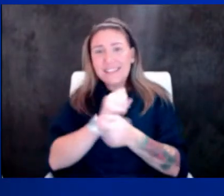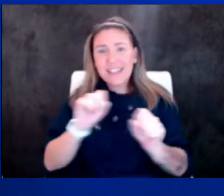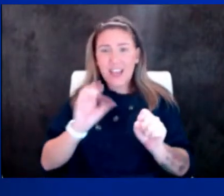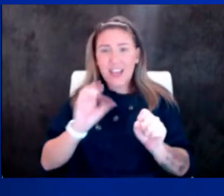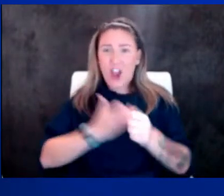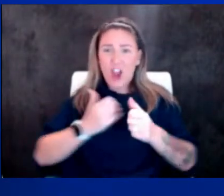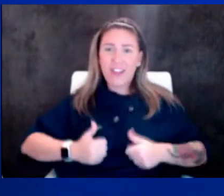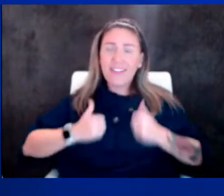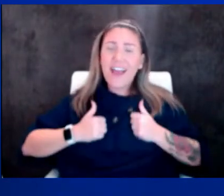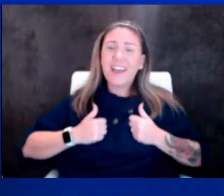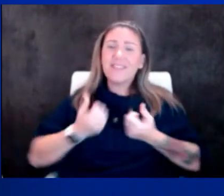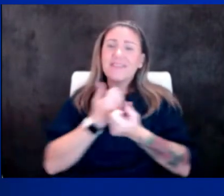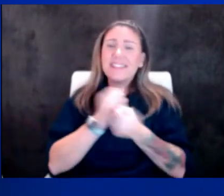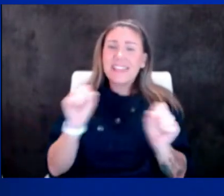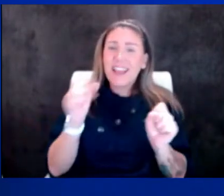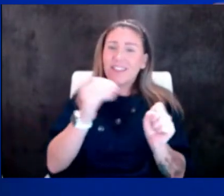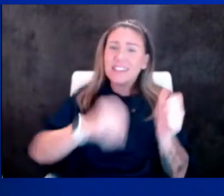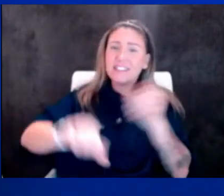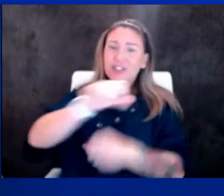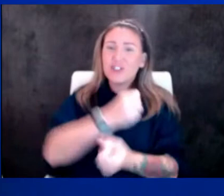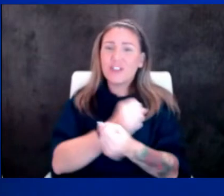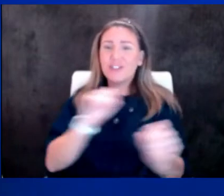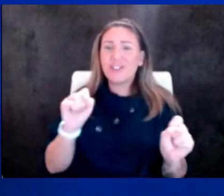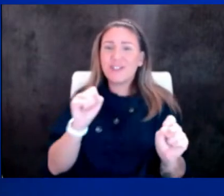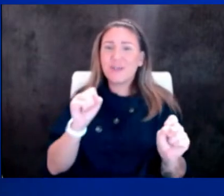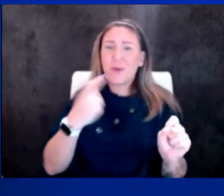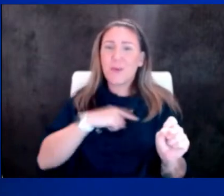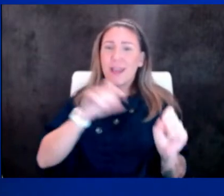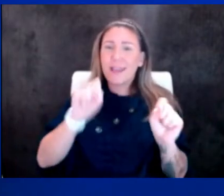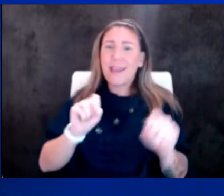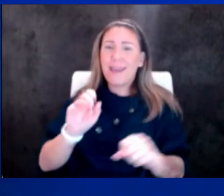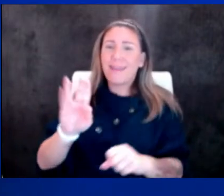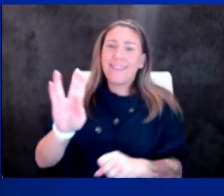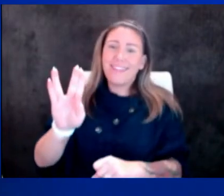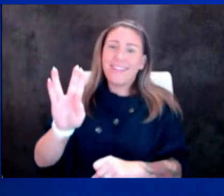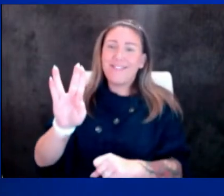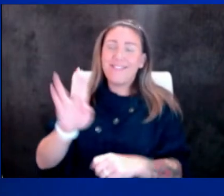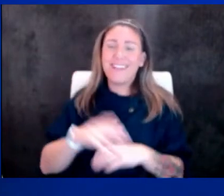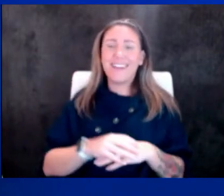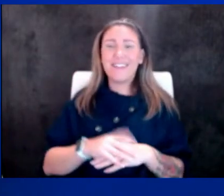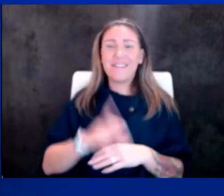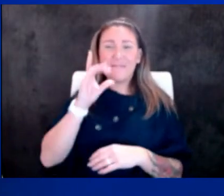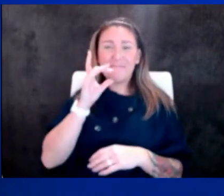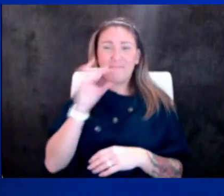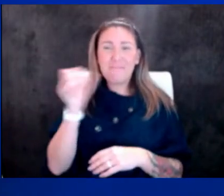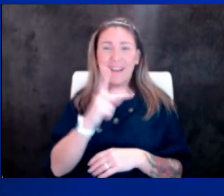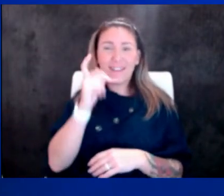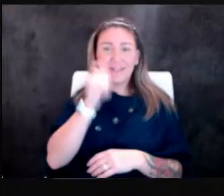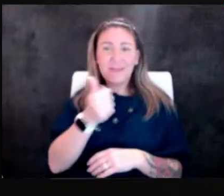safe so we can all live long and prosper. We're back tomorrow. We'll see you soon.